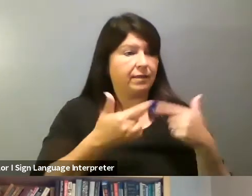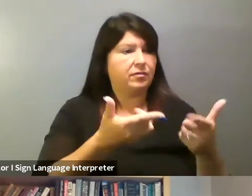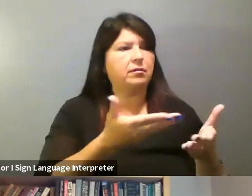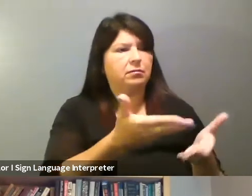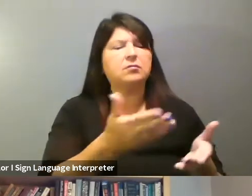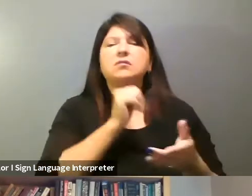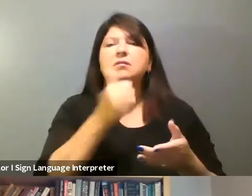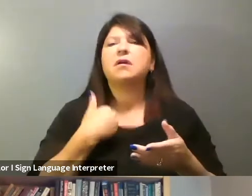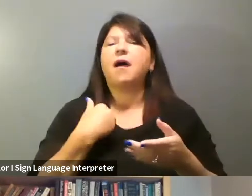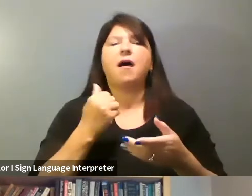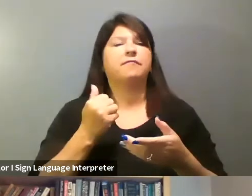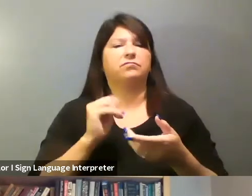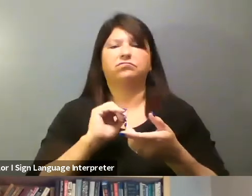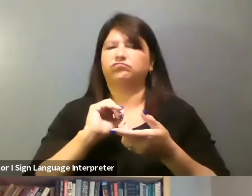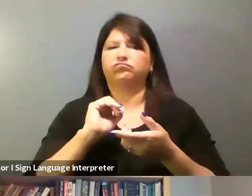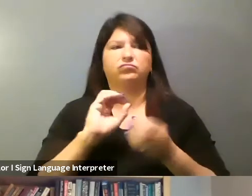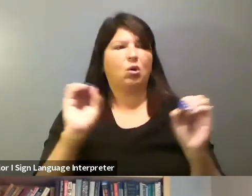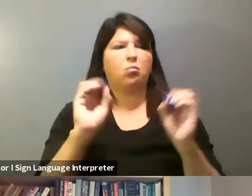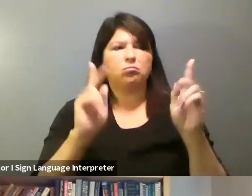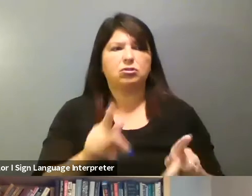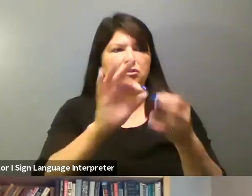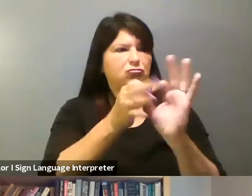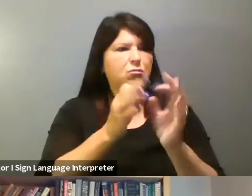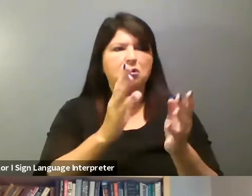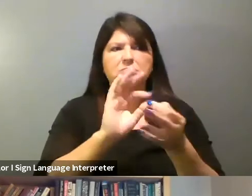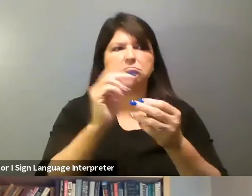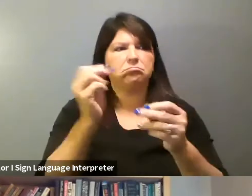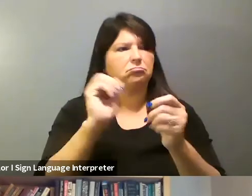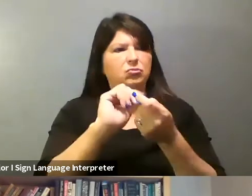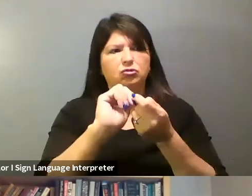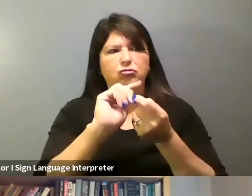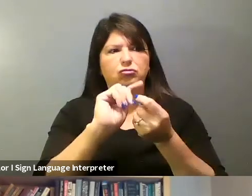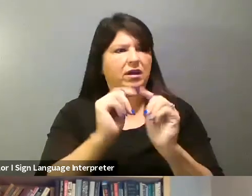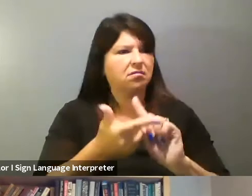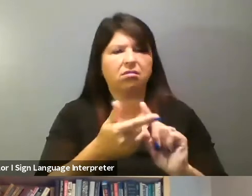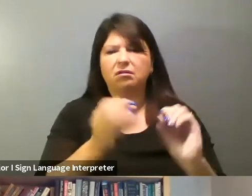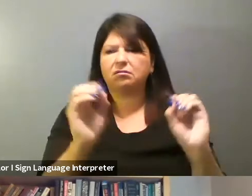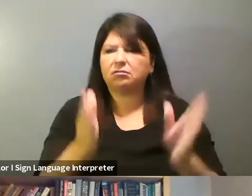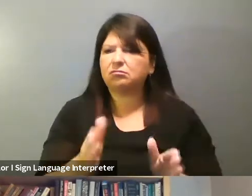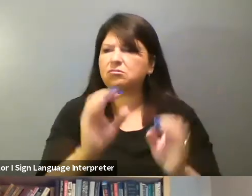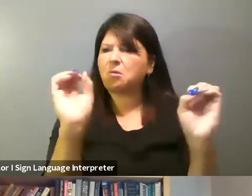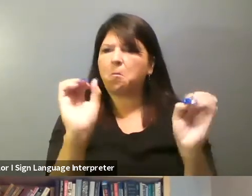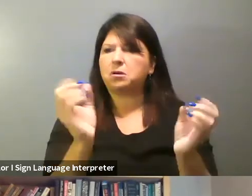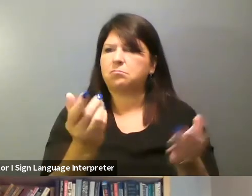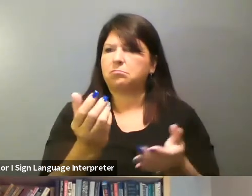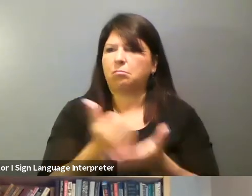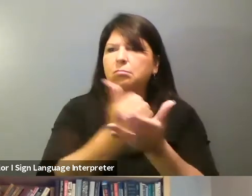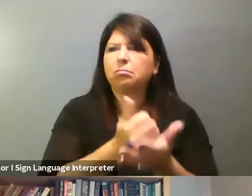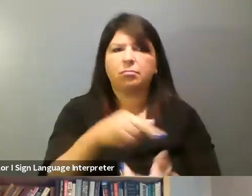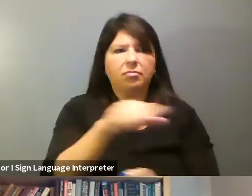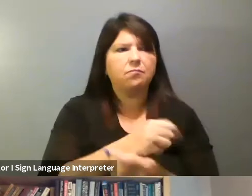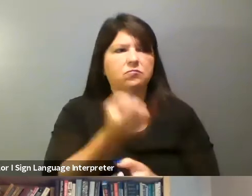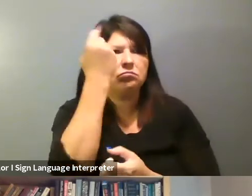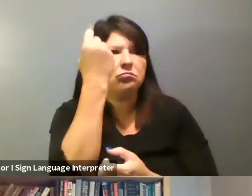translation. There were no one was hired to translate, so that the communication between the doctors and the patients was almost